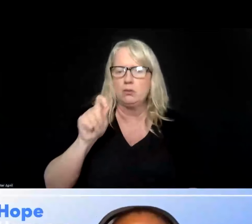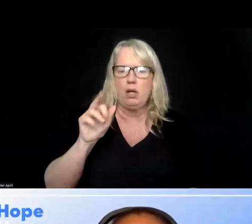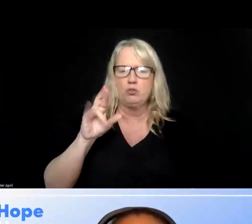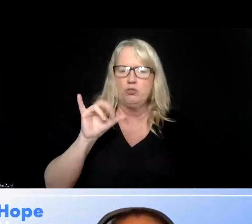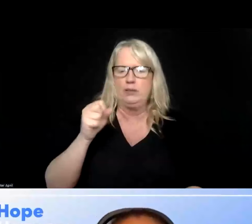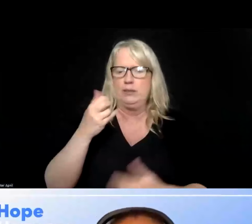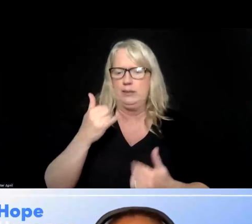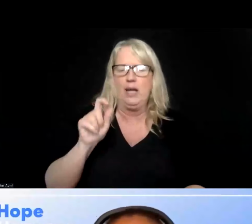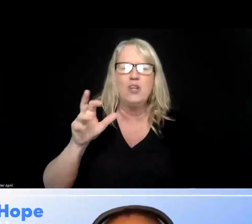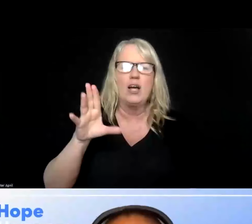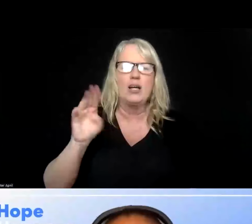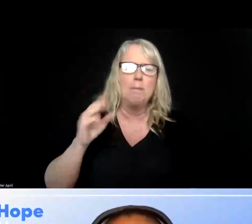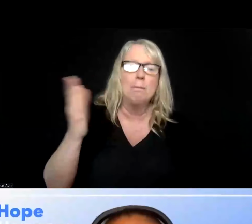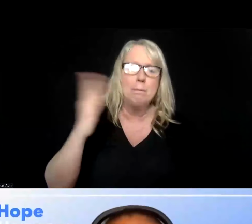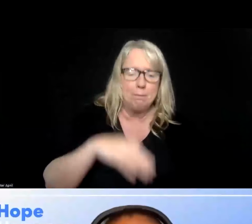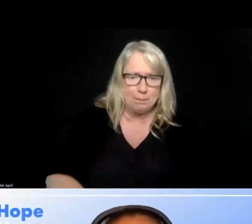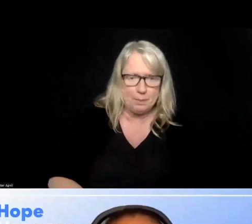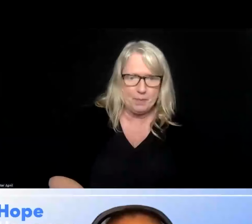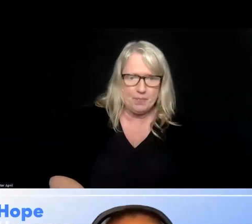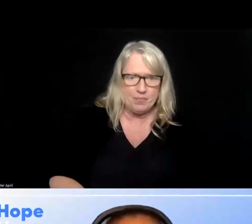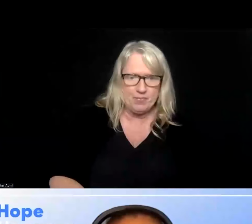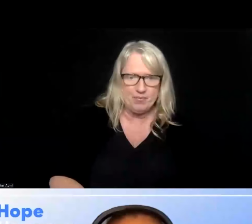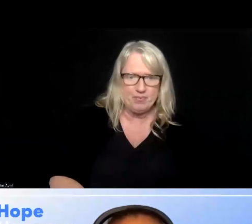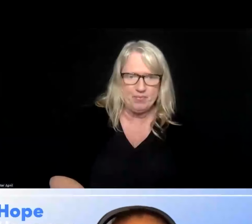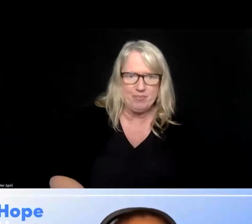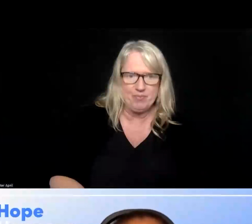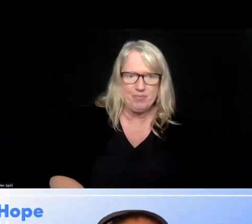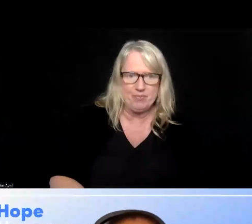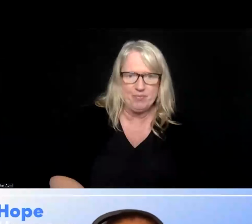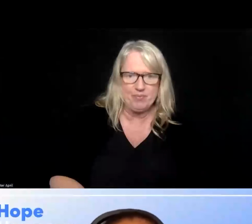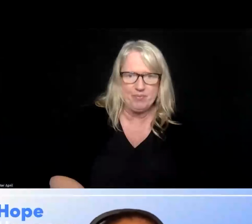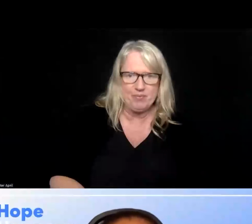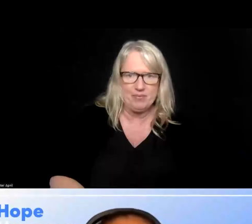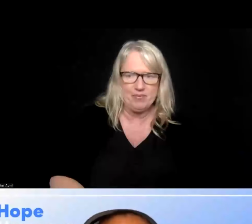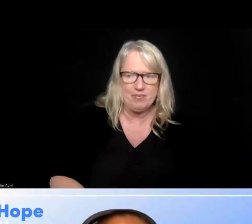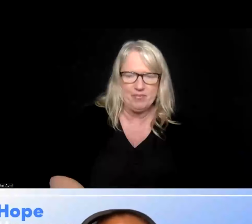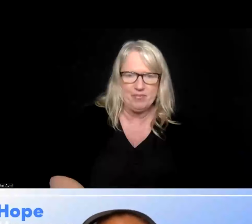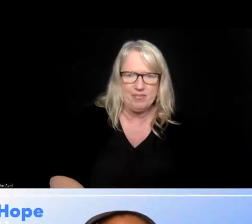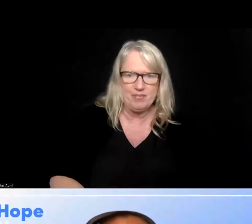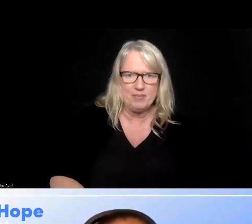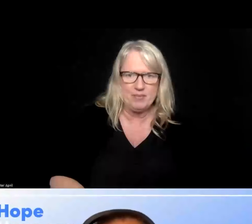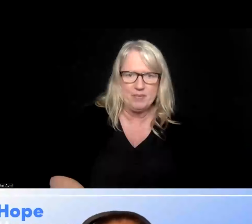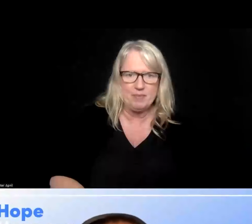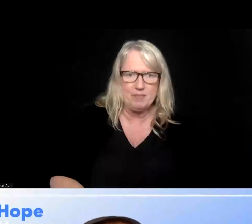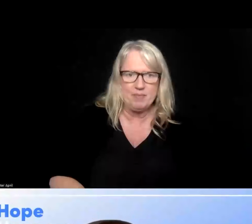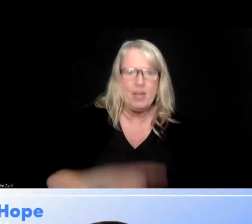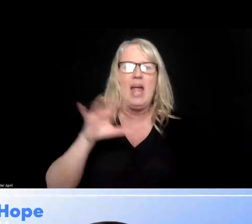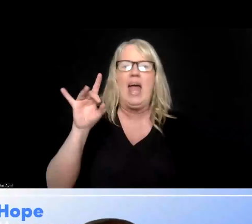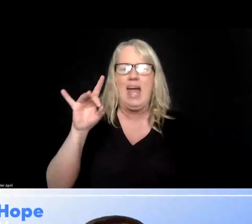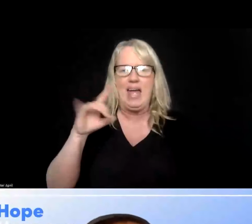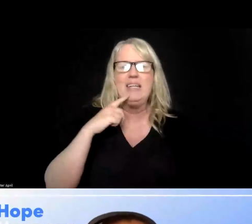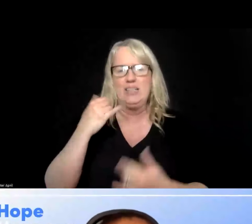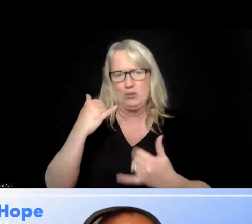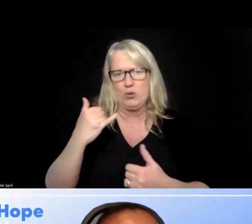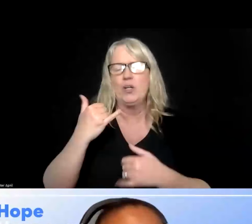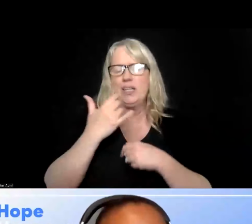talk.crisisnow.com. Next slide, please. I'm sorry, 8 are currently available. Number 9 will